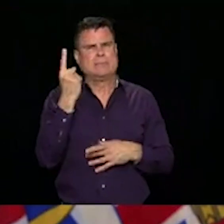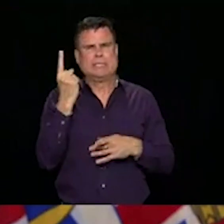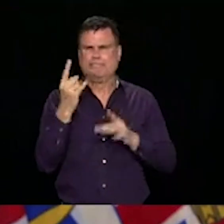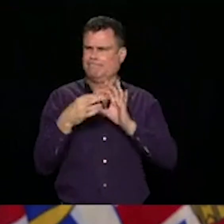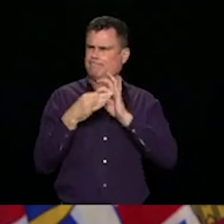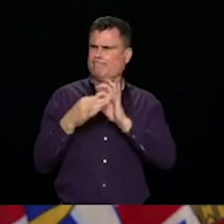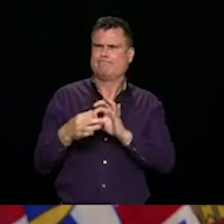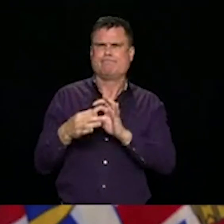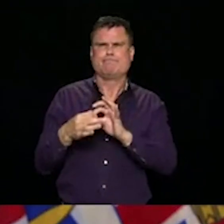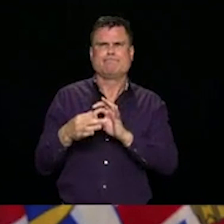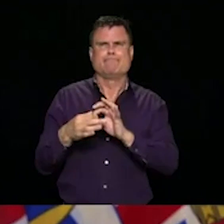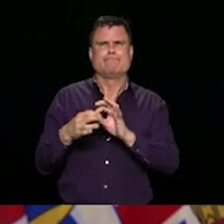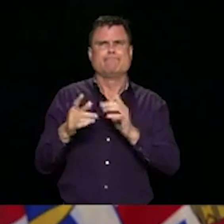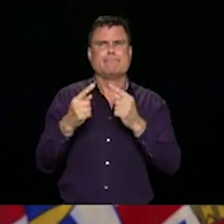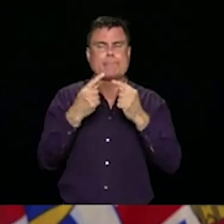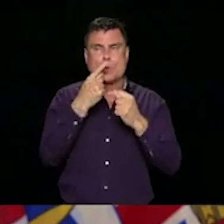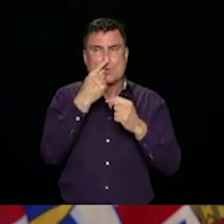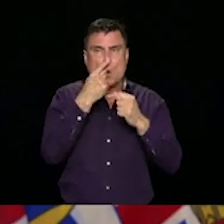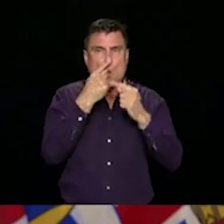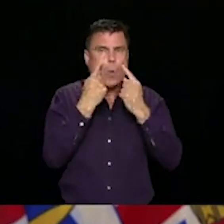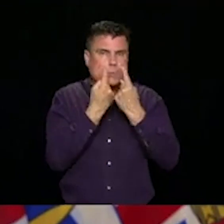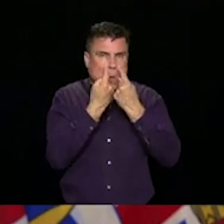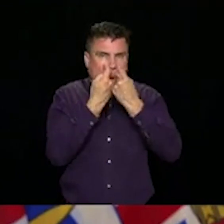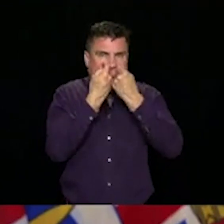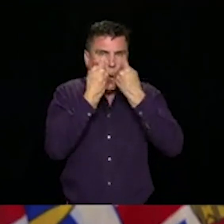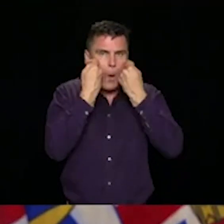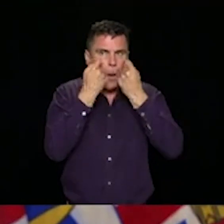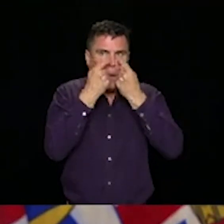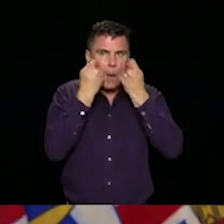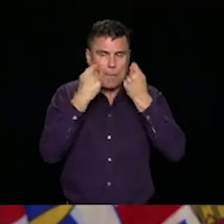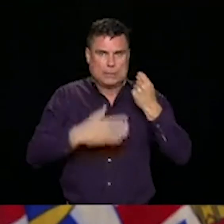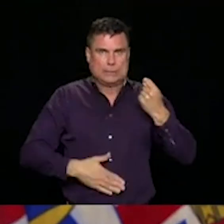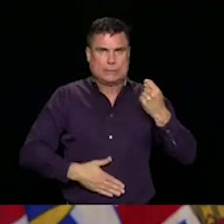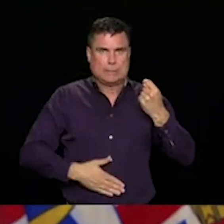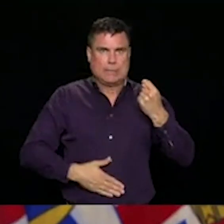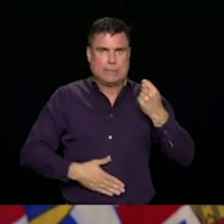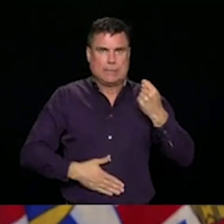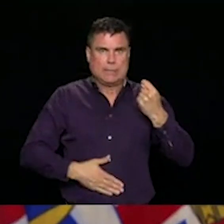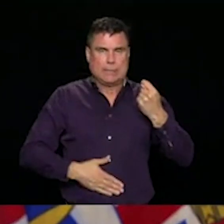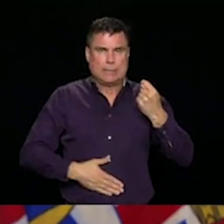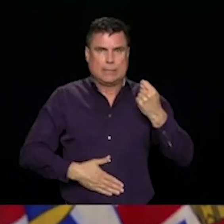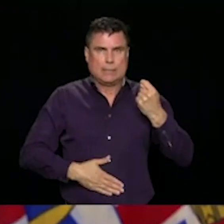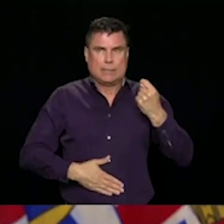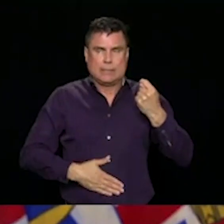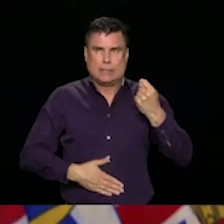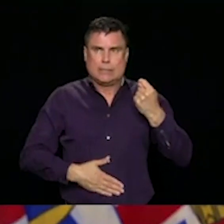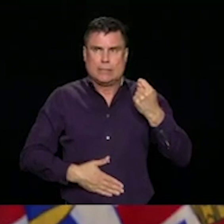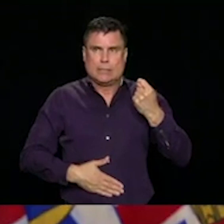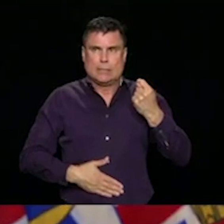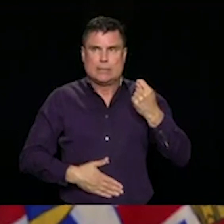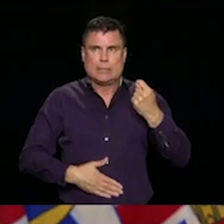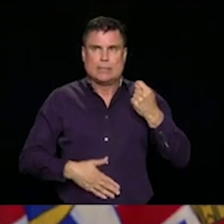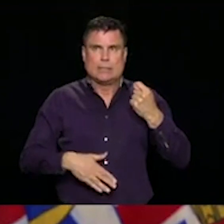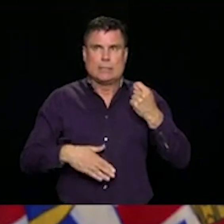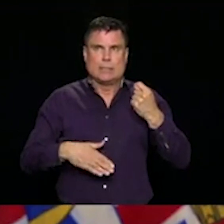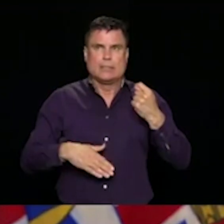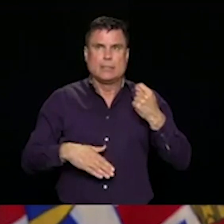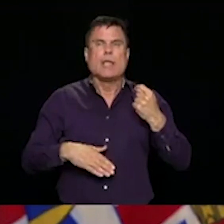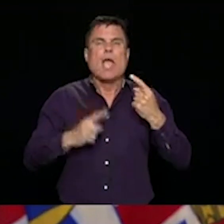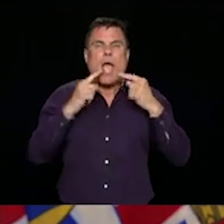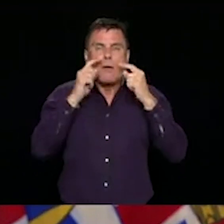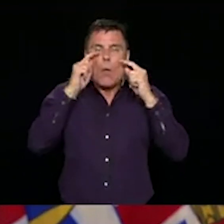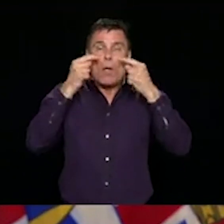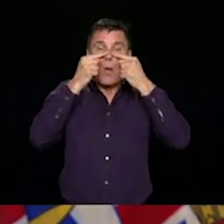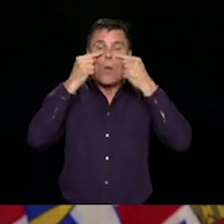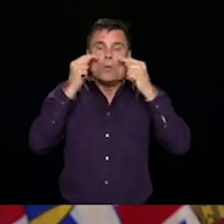and throat and in your lungs and in your gut, and that children seem to have fewer of those until